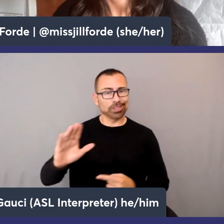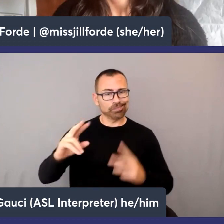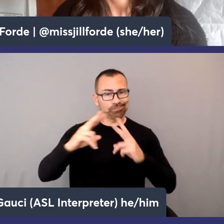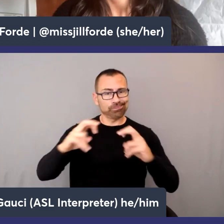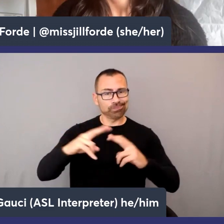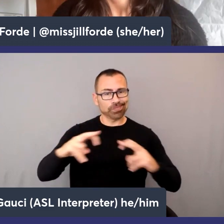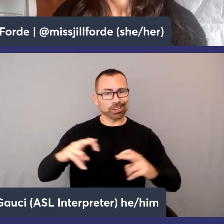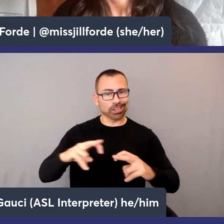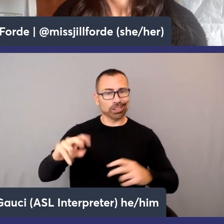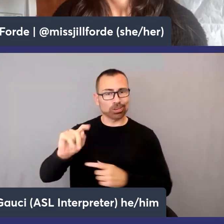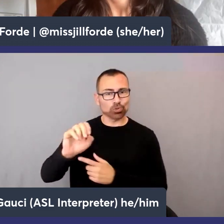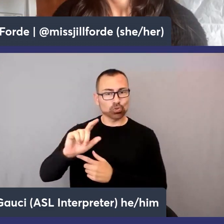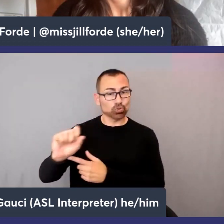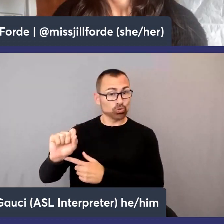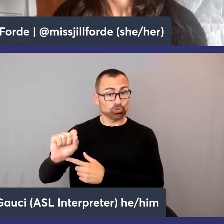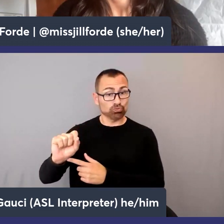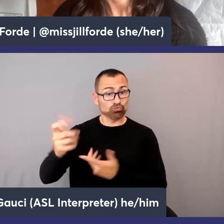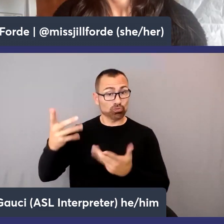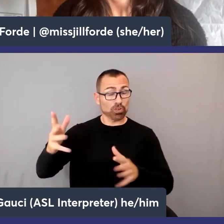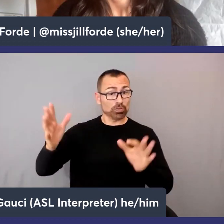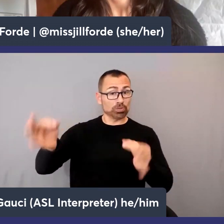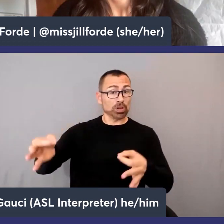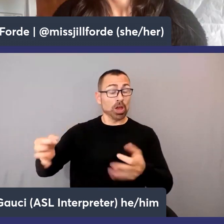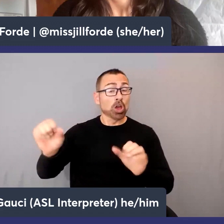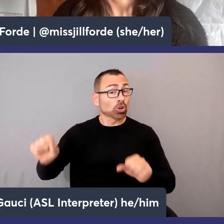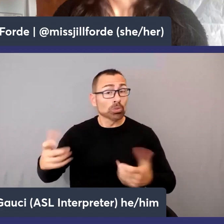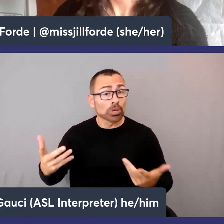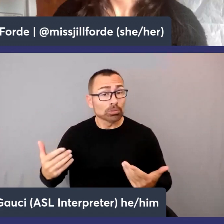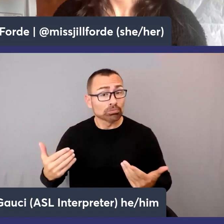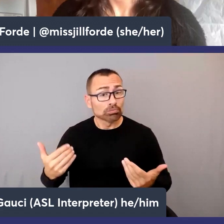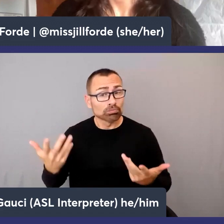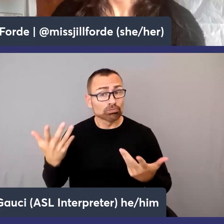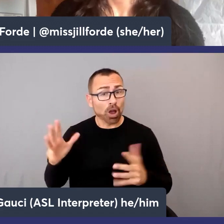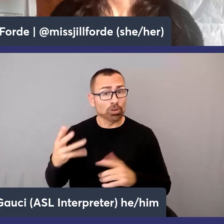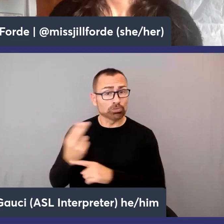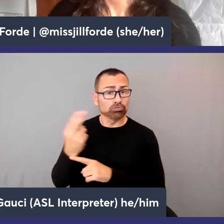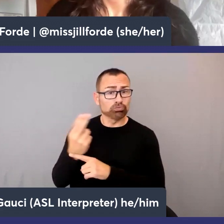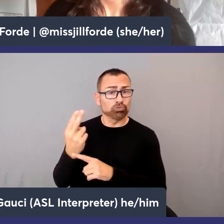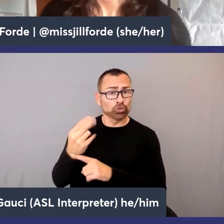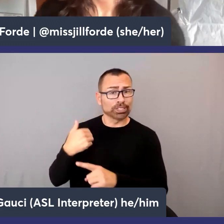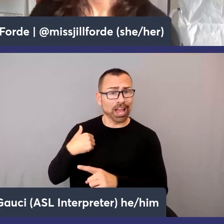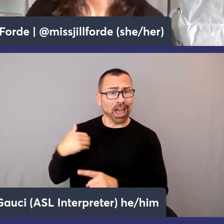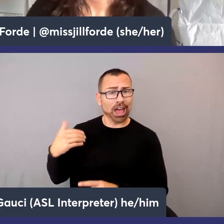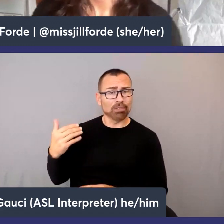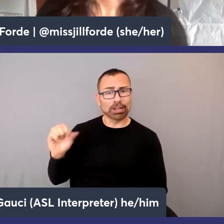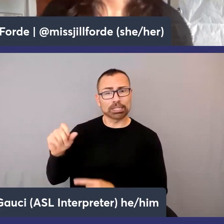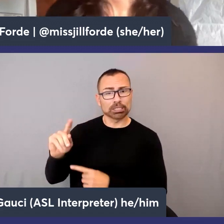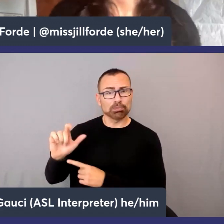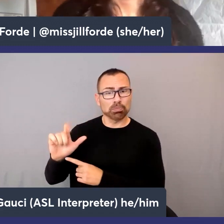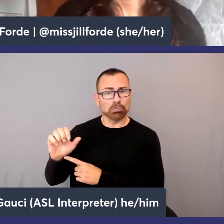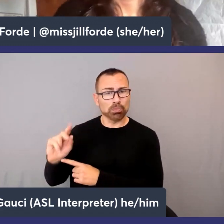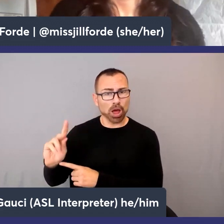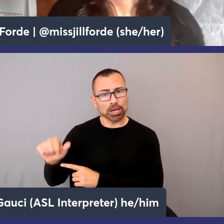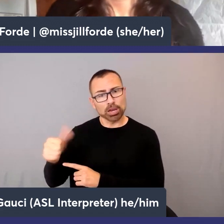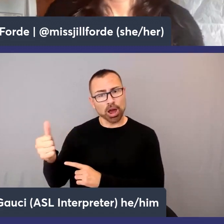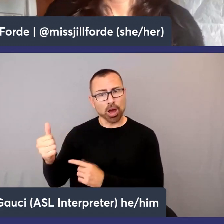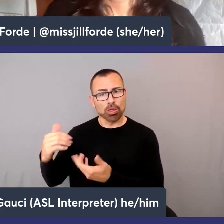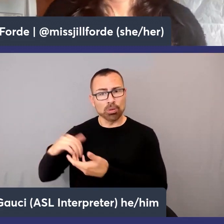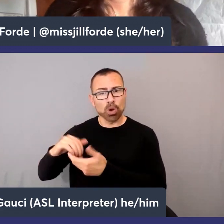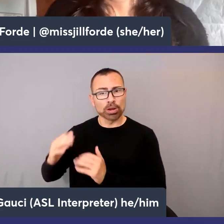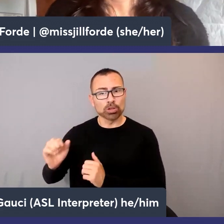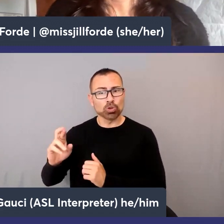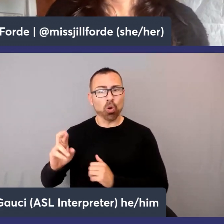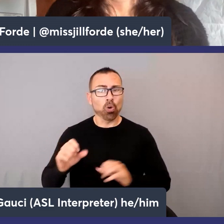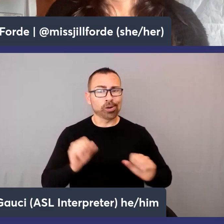could be either the tools that they're already using, such as Splunk and many of our other partners, or it could be, also adding in their